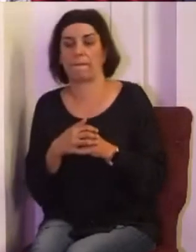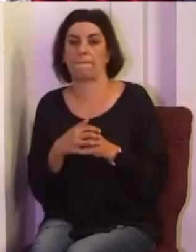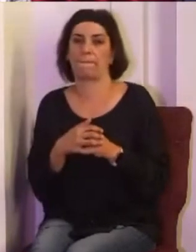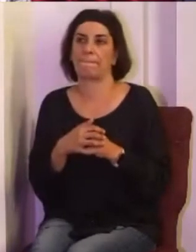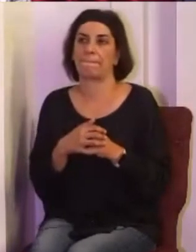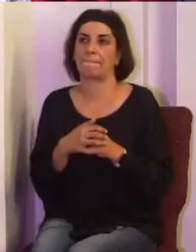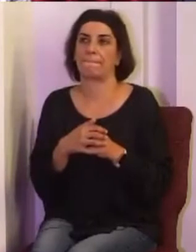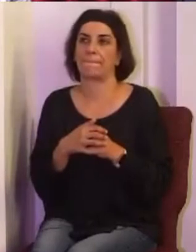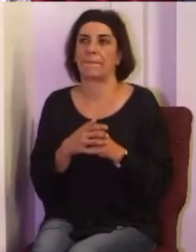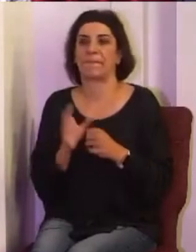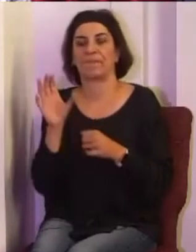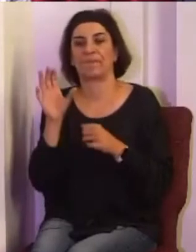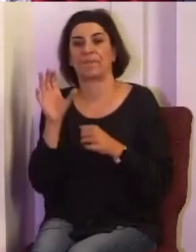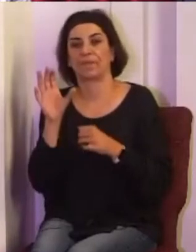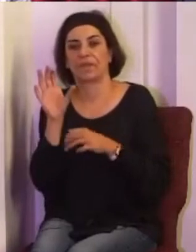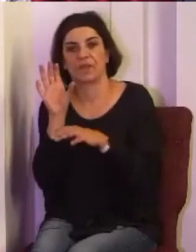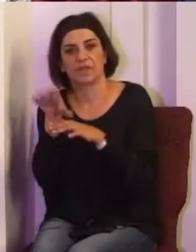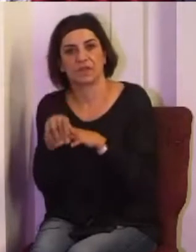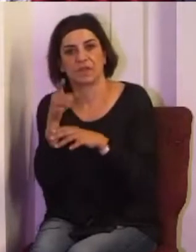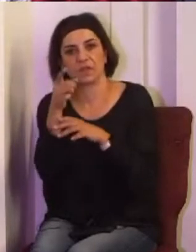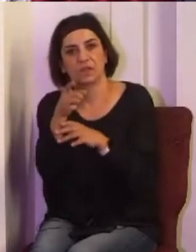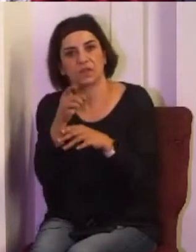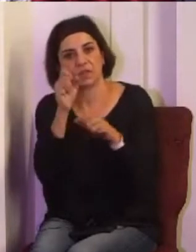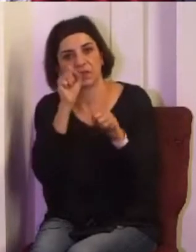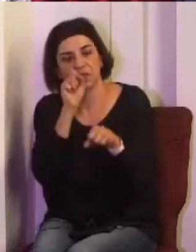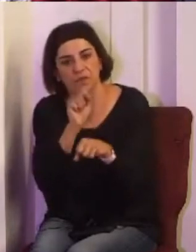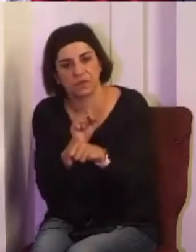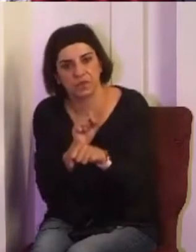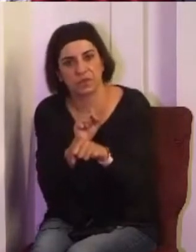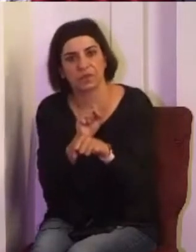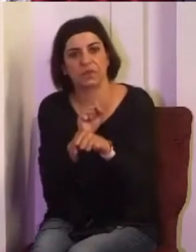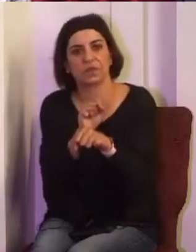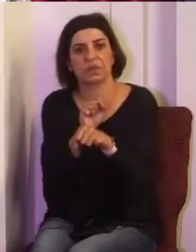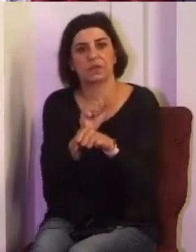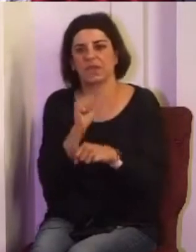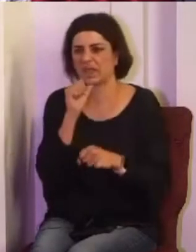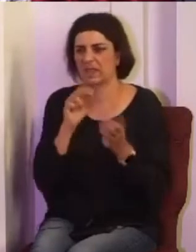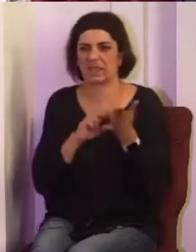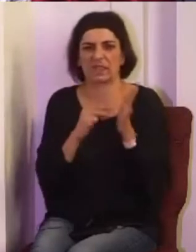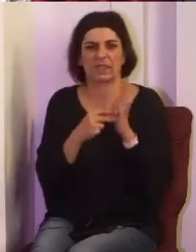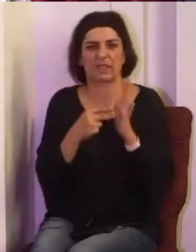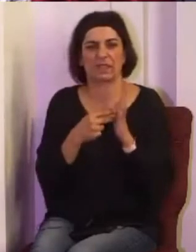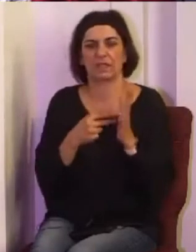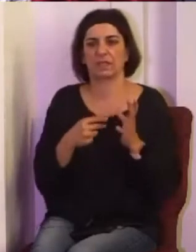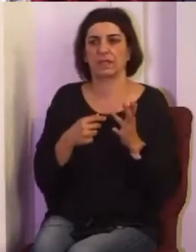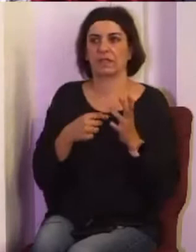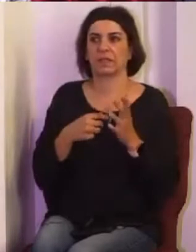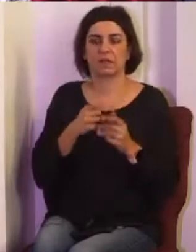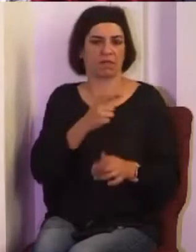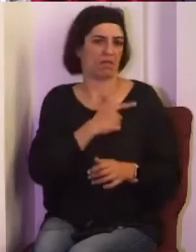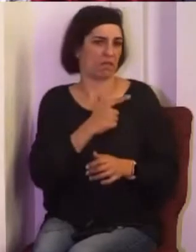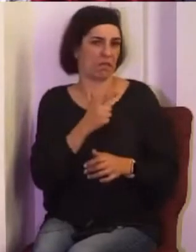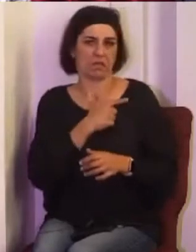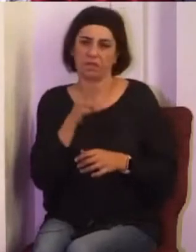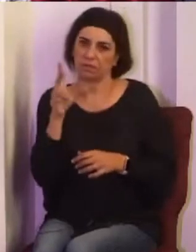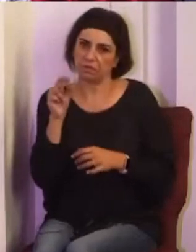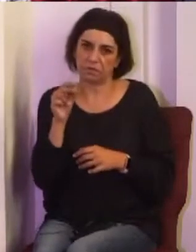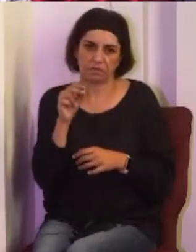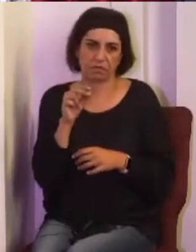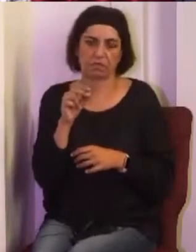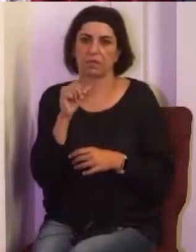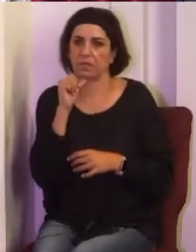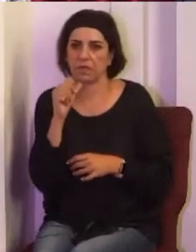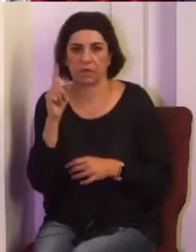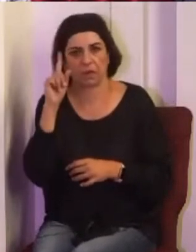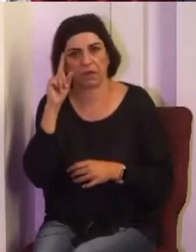going to force you to work. And that doesn't mean that they were lazy people. That's not what I think was going on